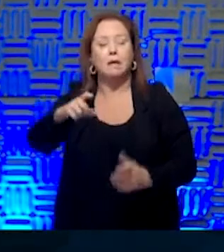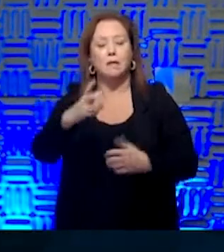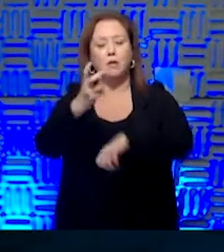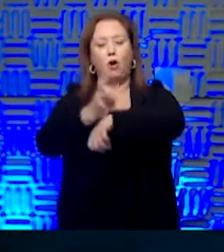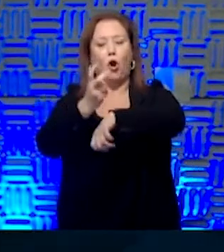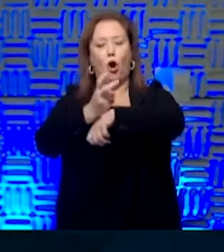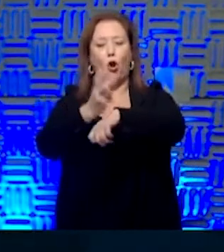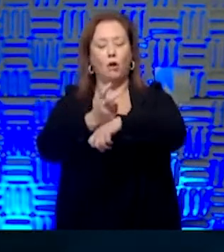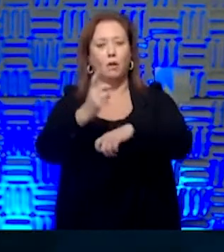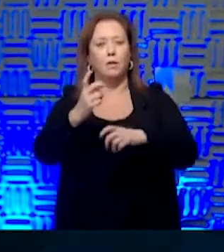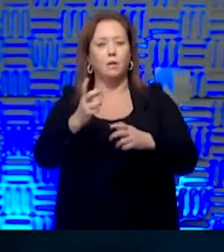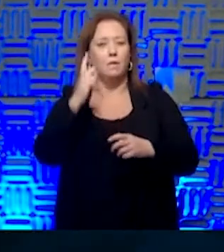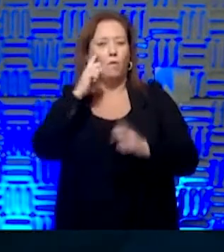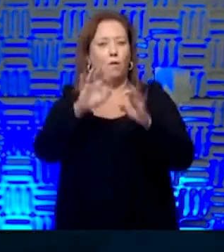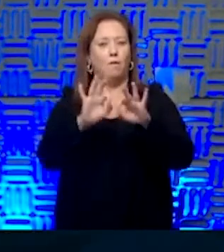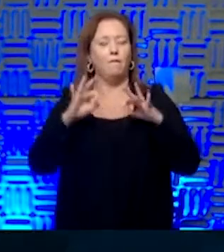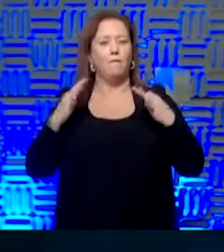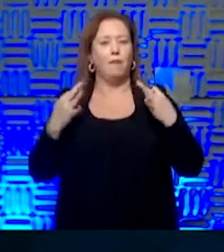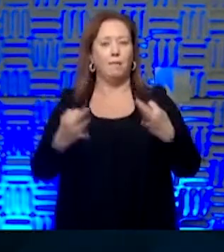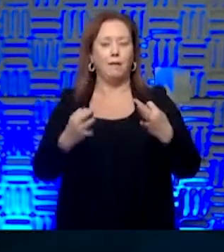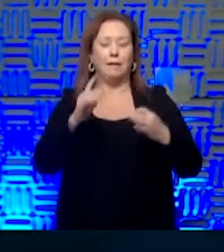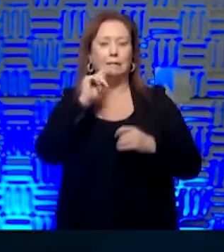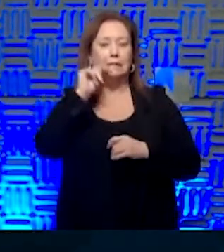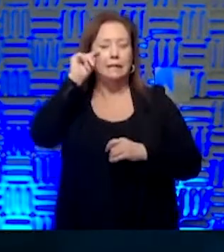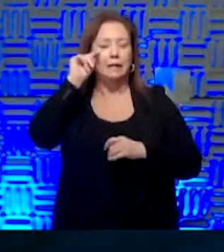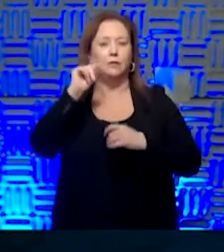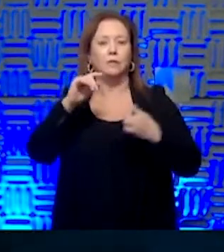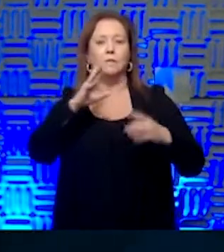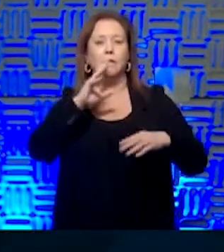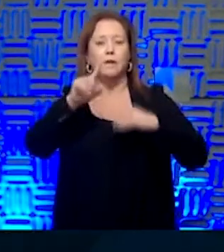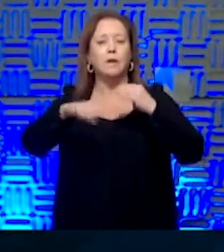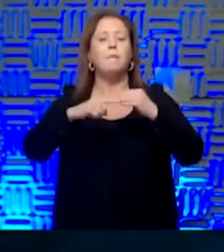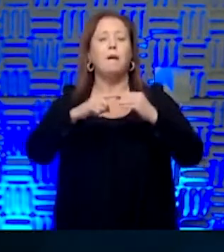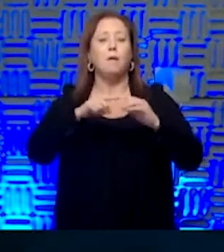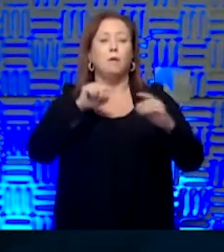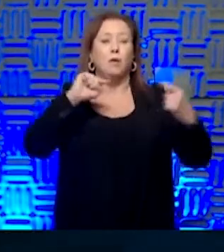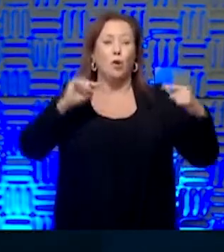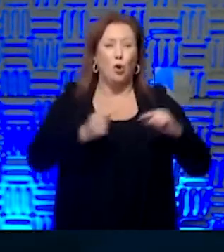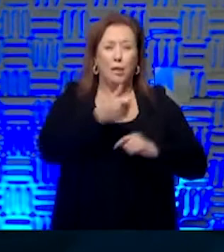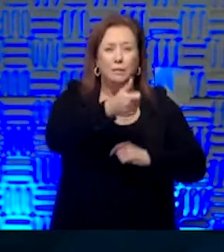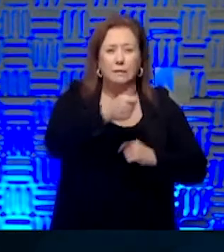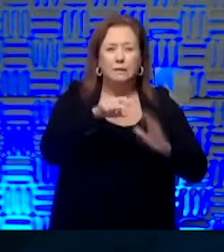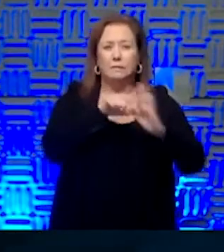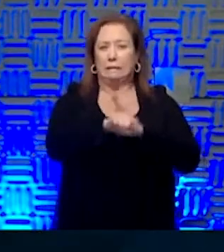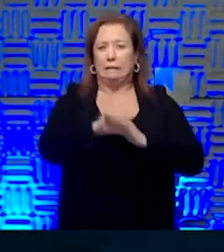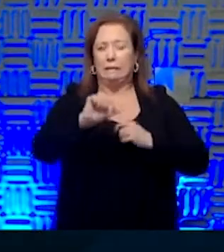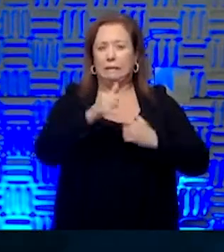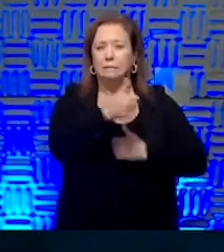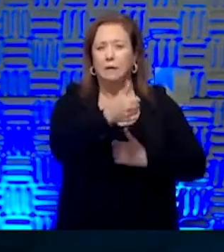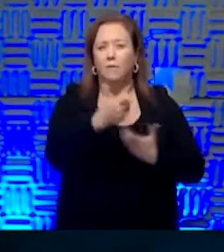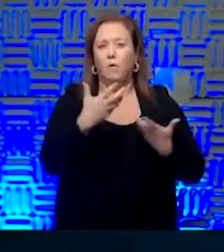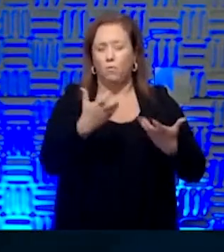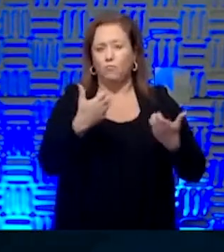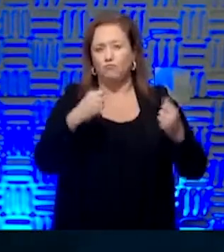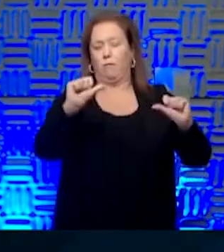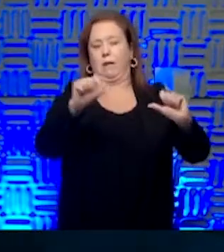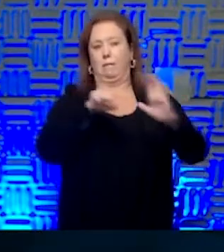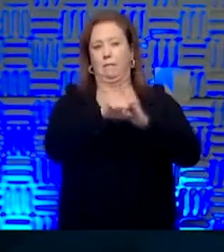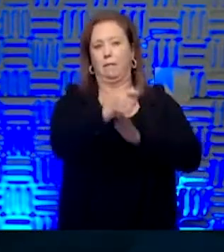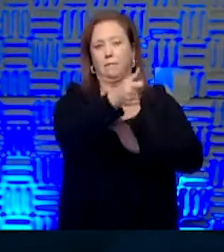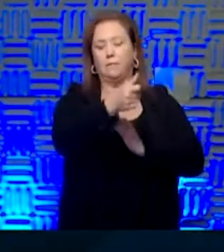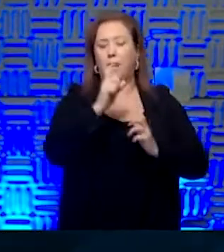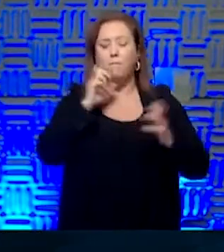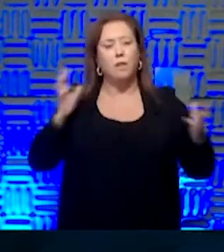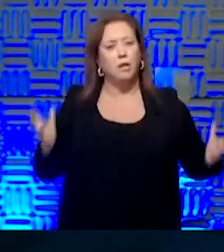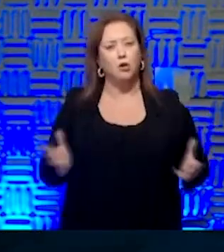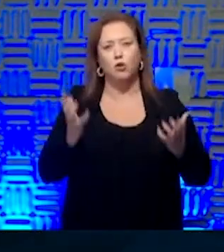position for a family to be in if we're talking about, you know, adolescents and suicide. How do you make that call and how do you make that decision? The other thing I certainly encourage, you know,